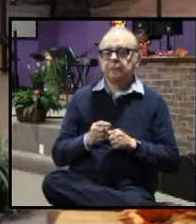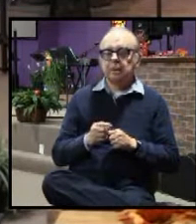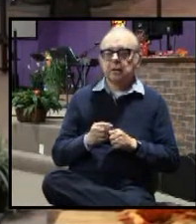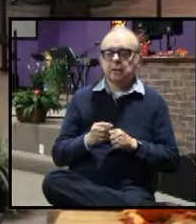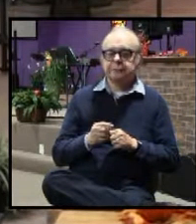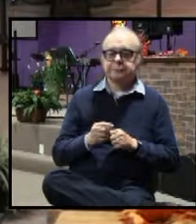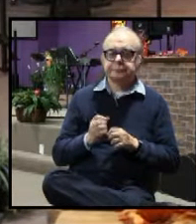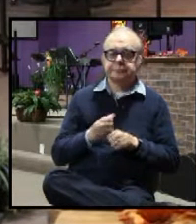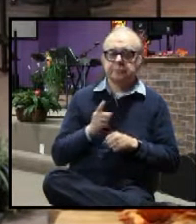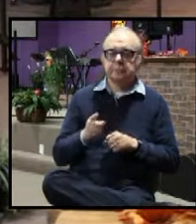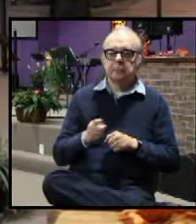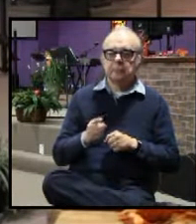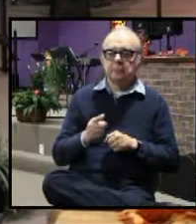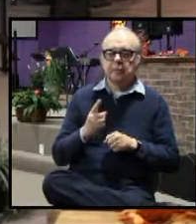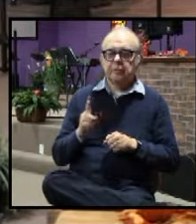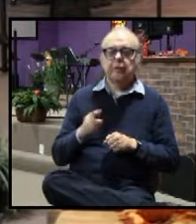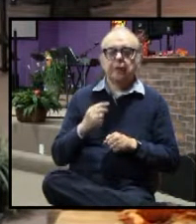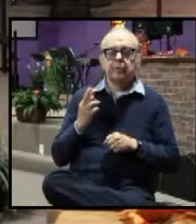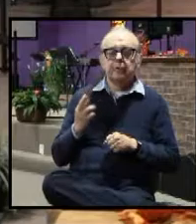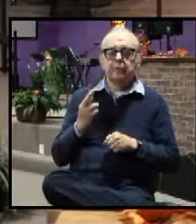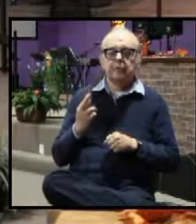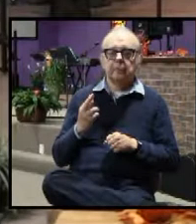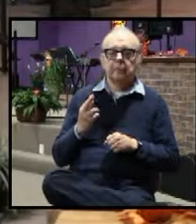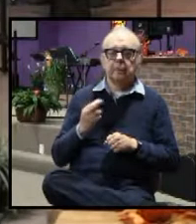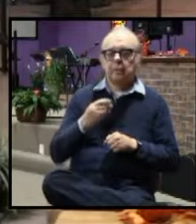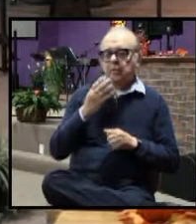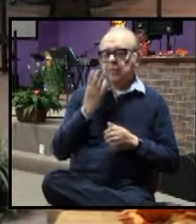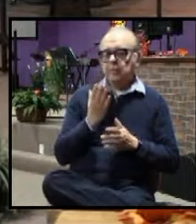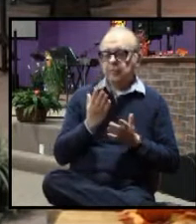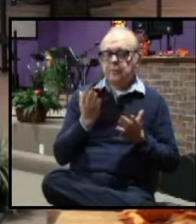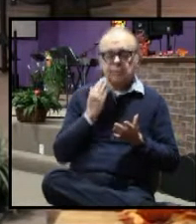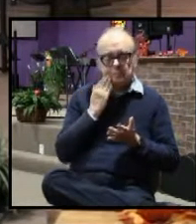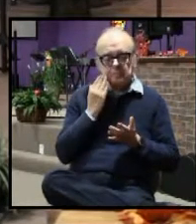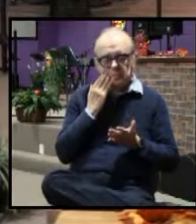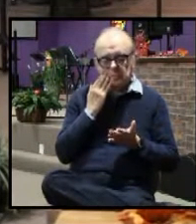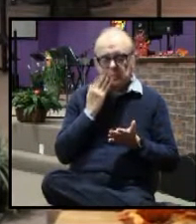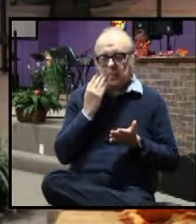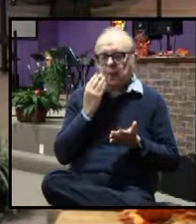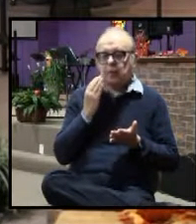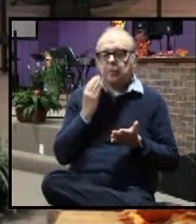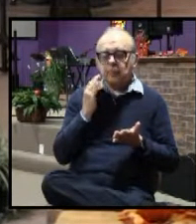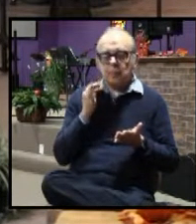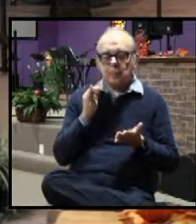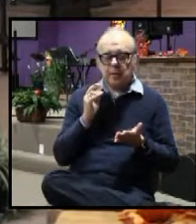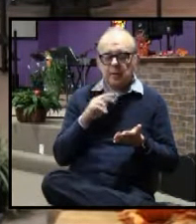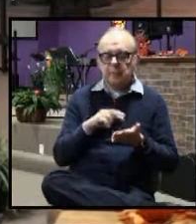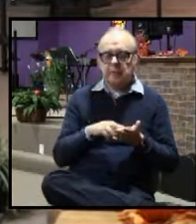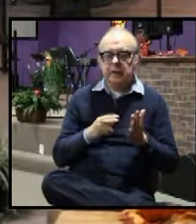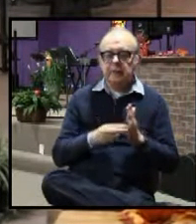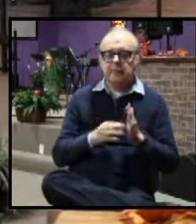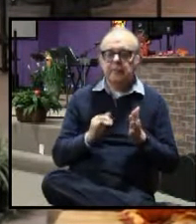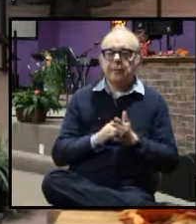you made you for a purpose, and he wants you to know what that purpose